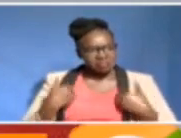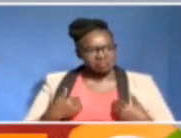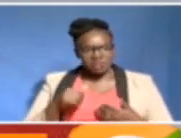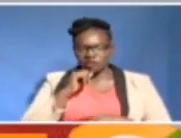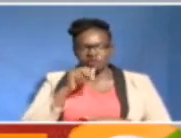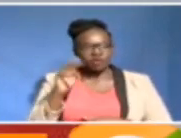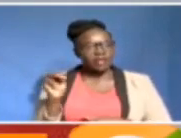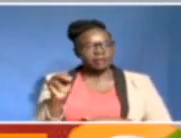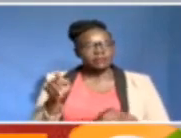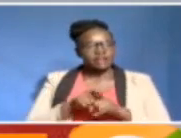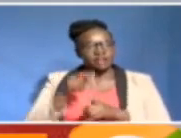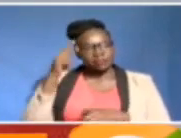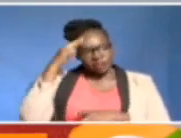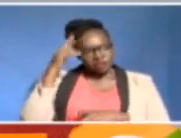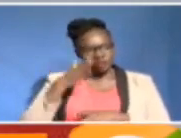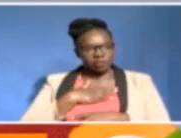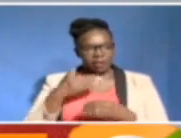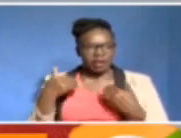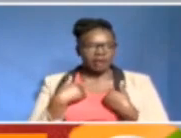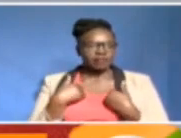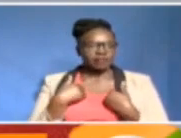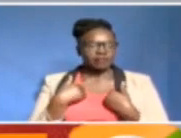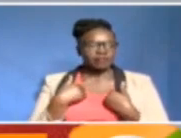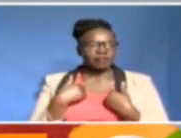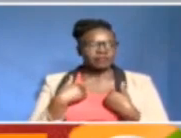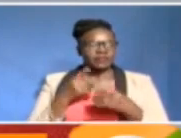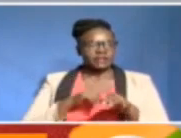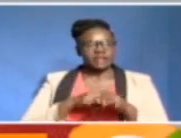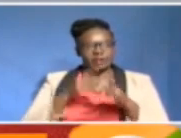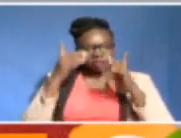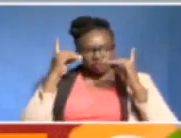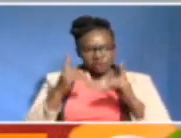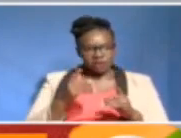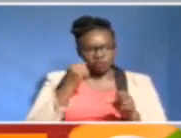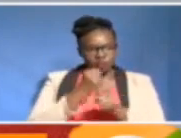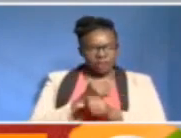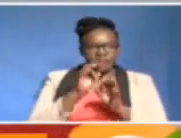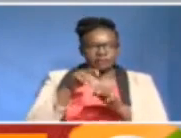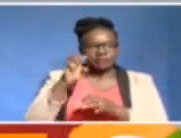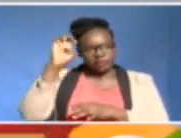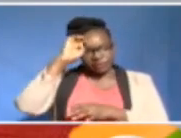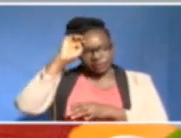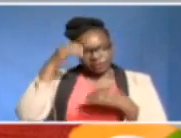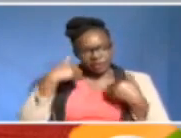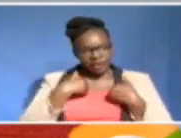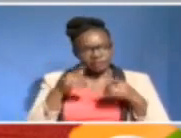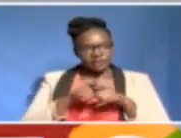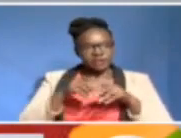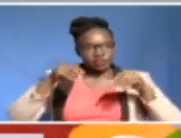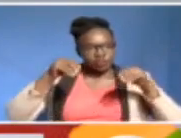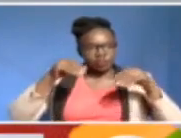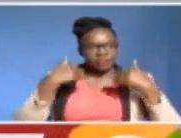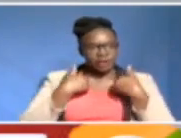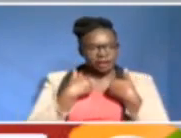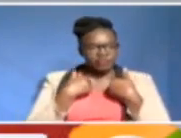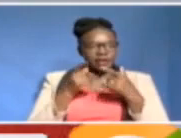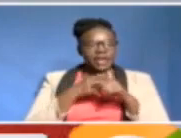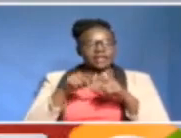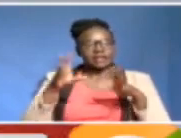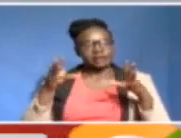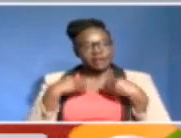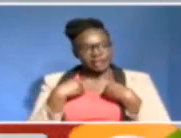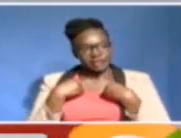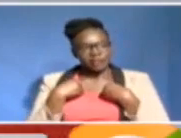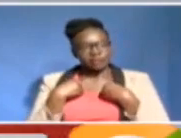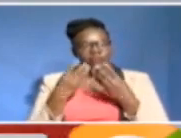And I have my reasons behind that. Just like when you choose to work, if you're educated and you've got qualifications and you choose to accept and be content with a